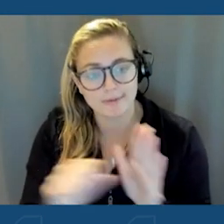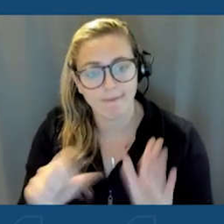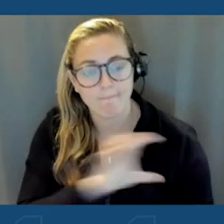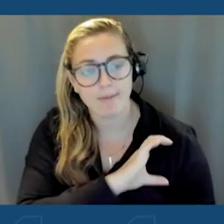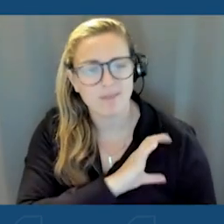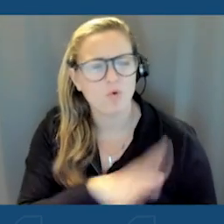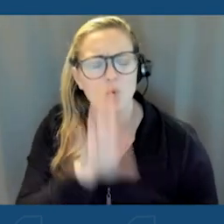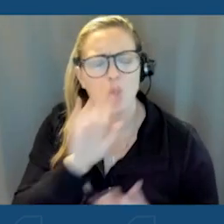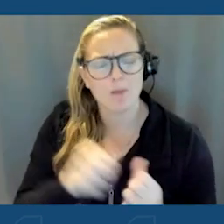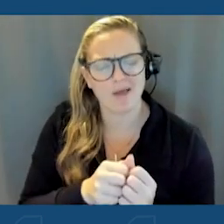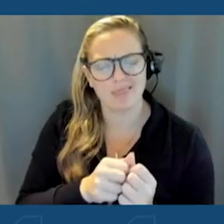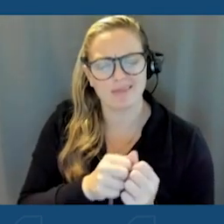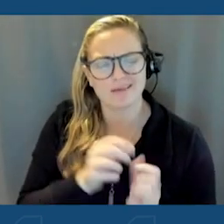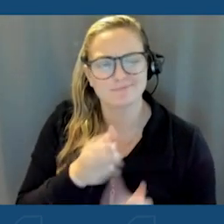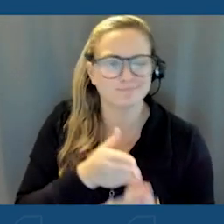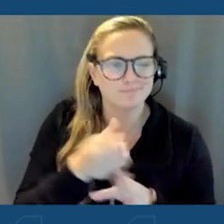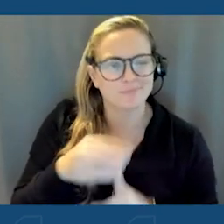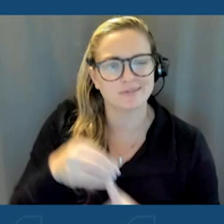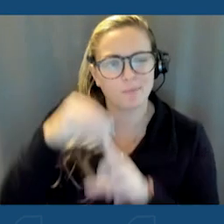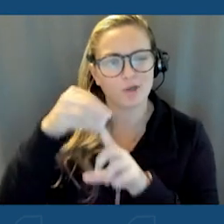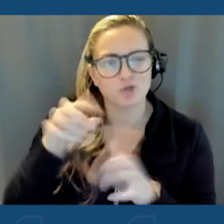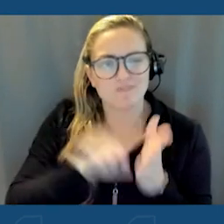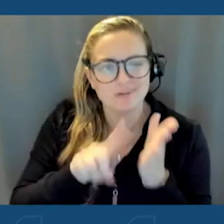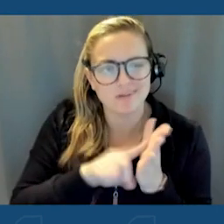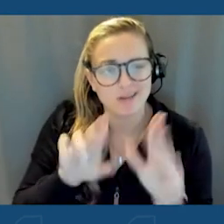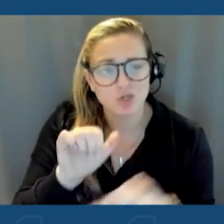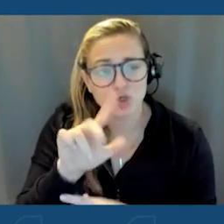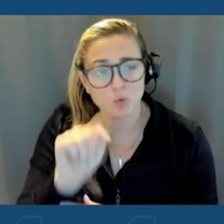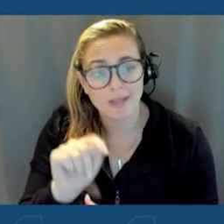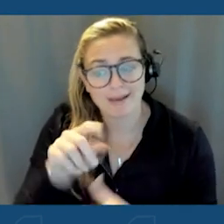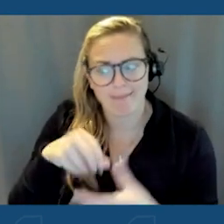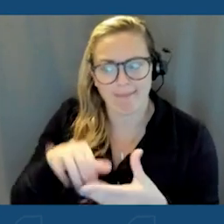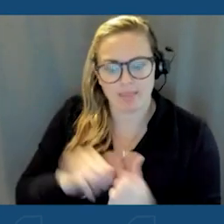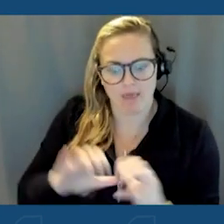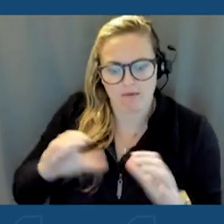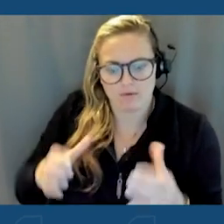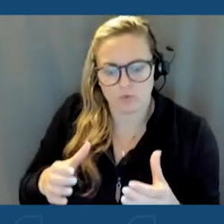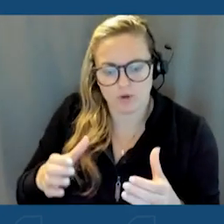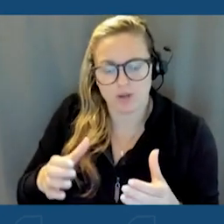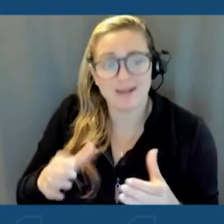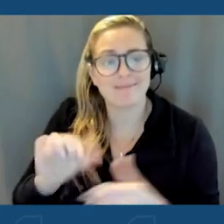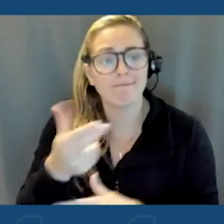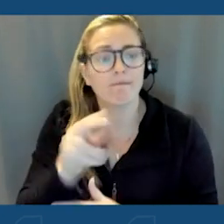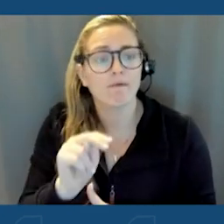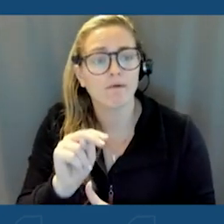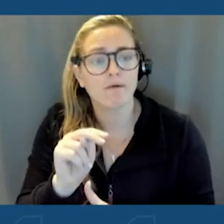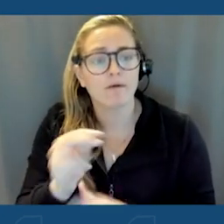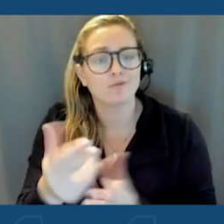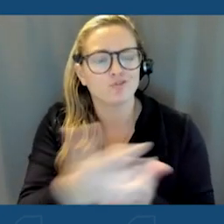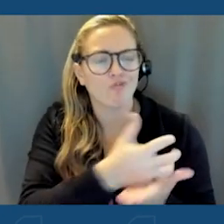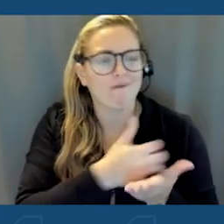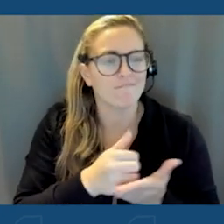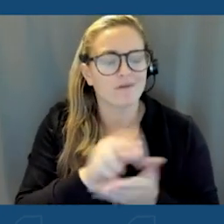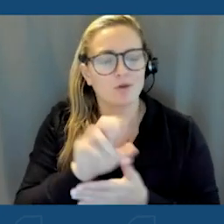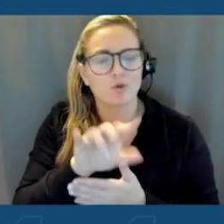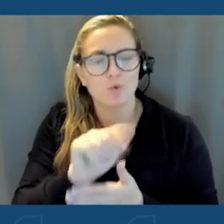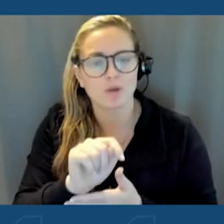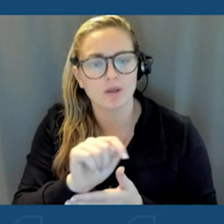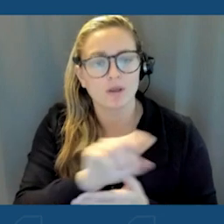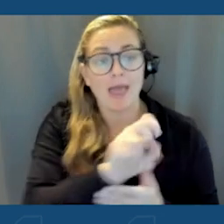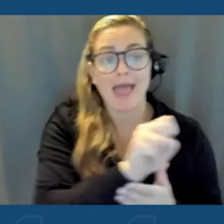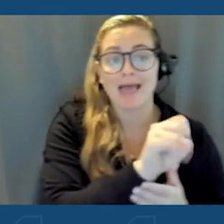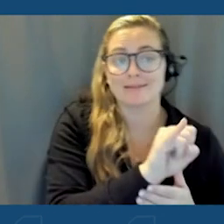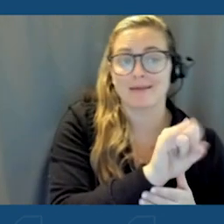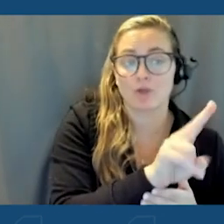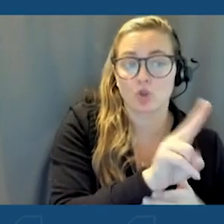Investigation Unit. Inside of that unit is something called the Gun Trafficking Unit. We call it GTIU and SIU. SIU is the